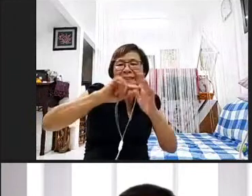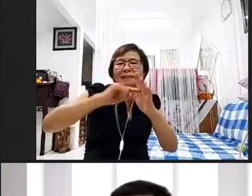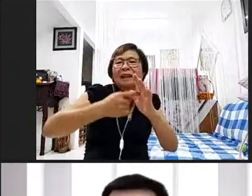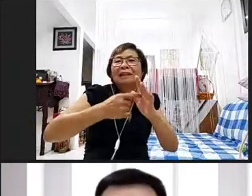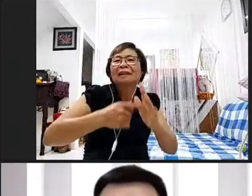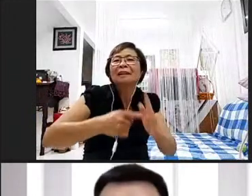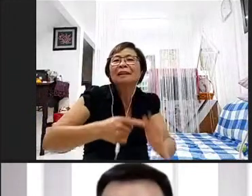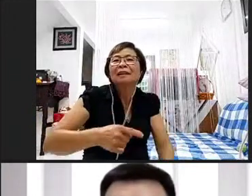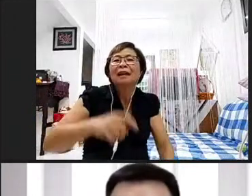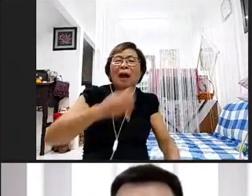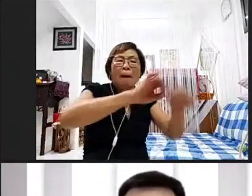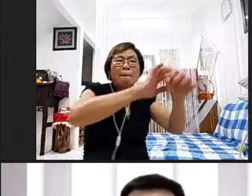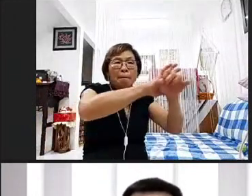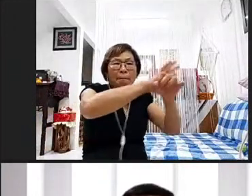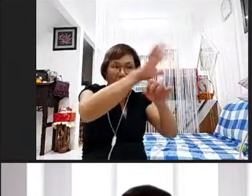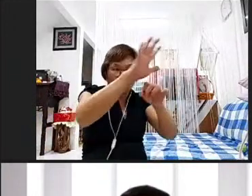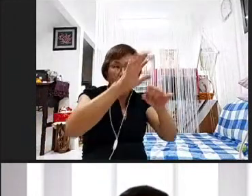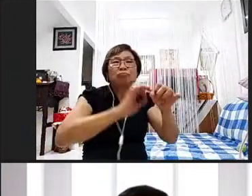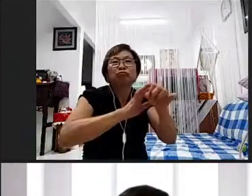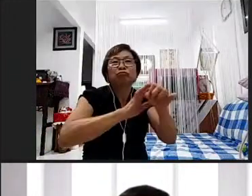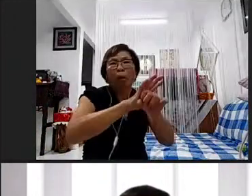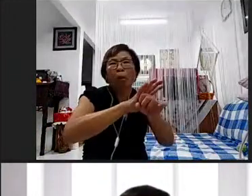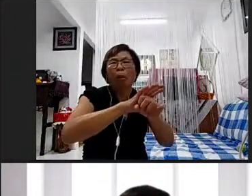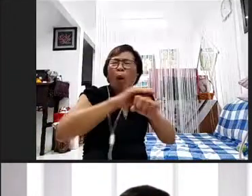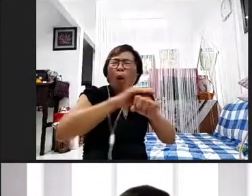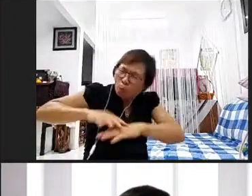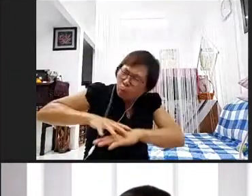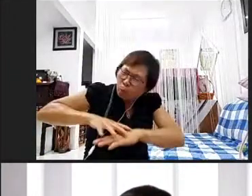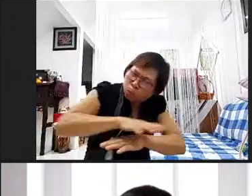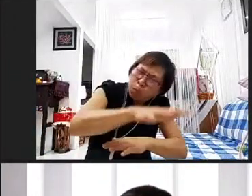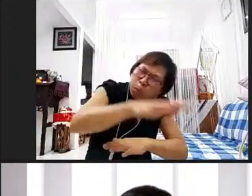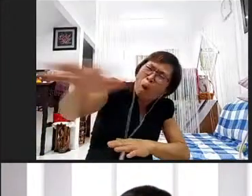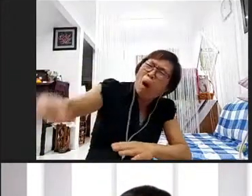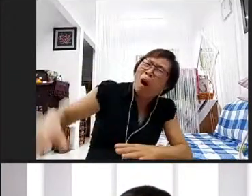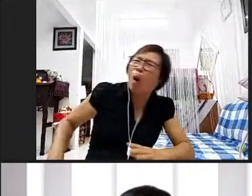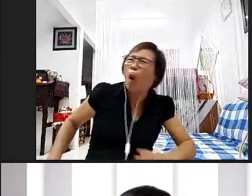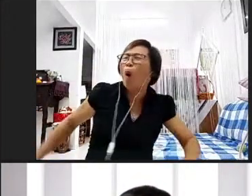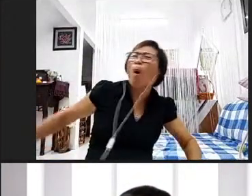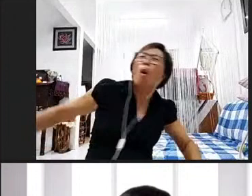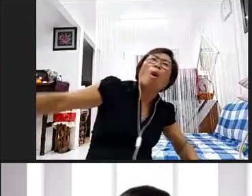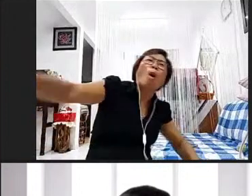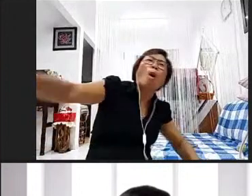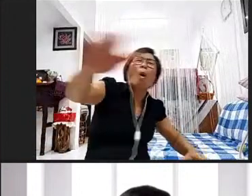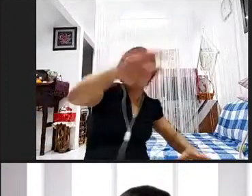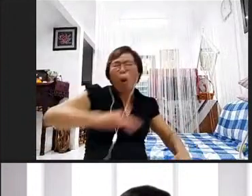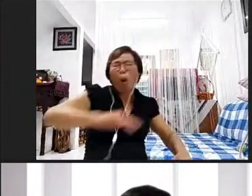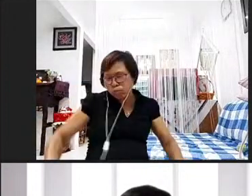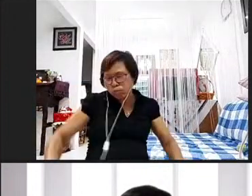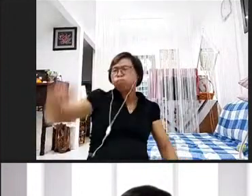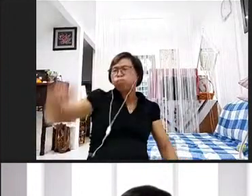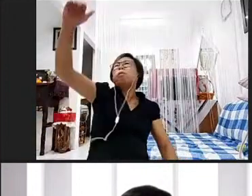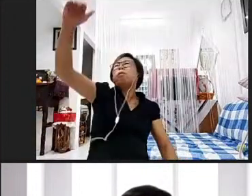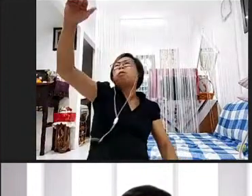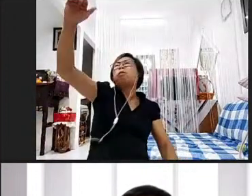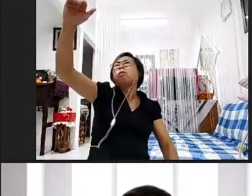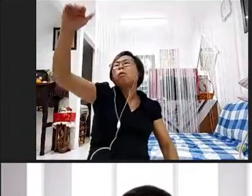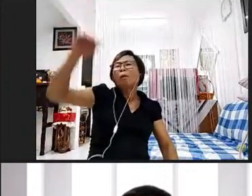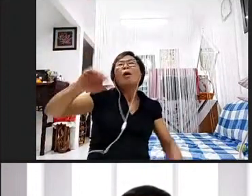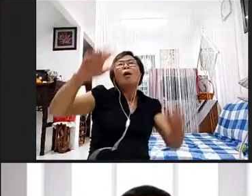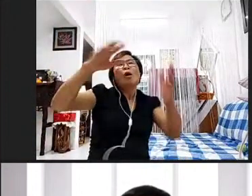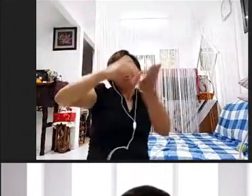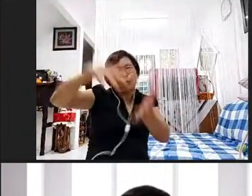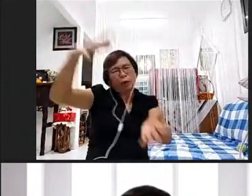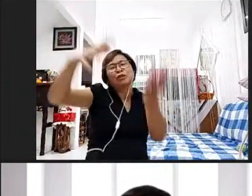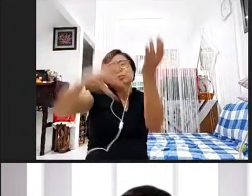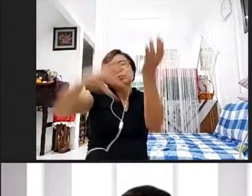this pandemic has affected everyone across all the levels of society, rich and poor, old